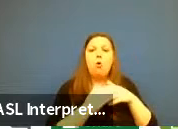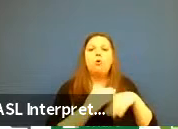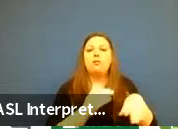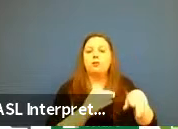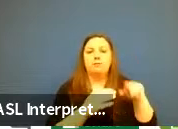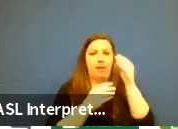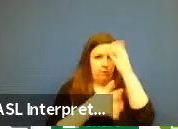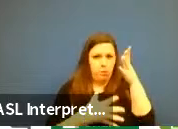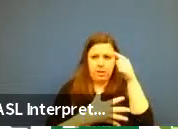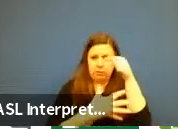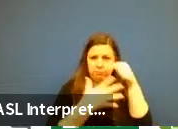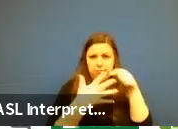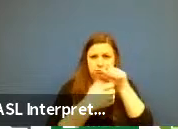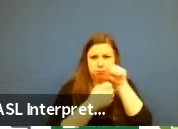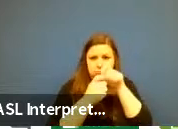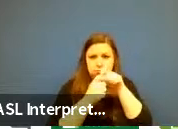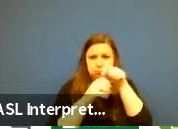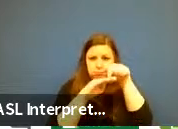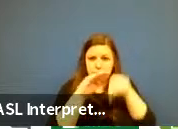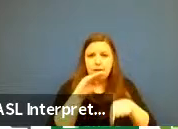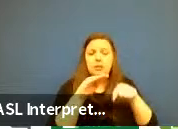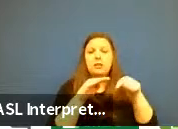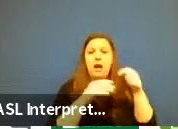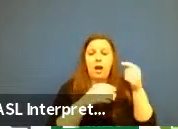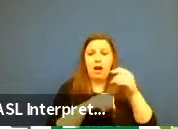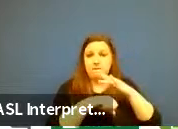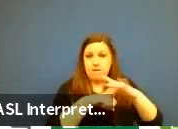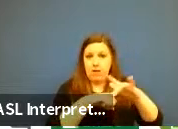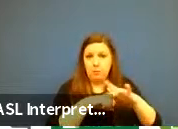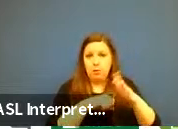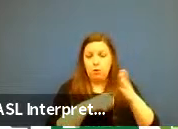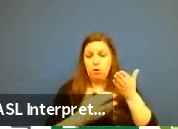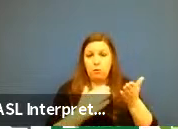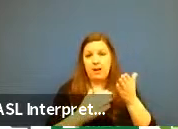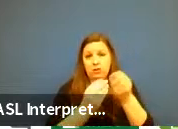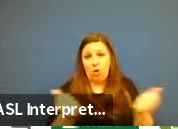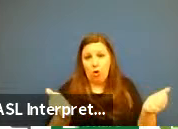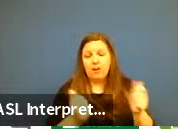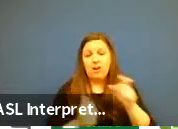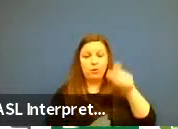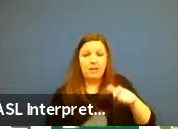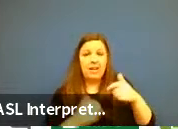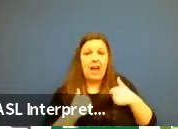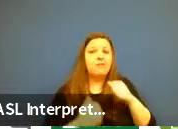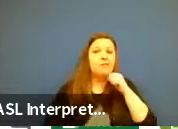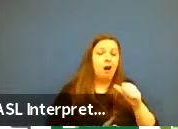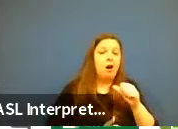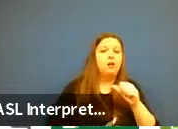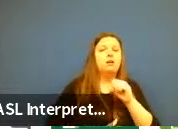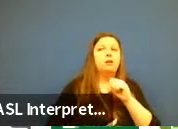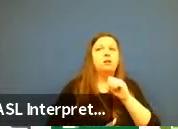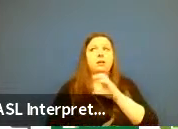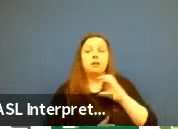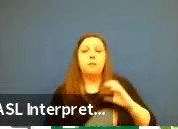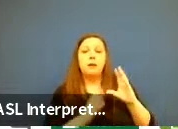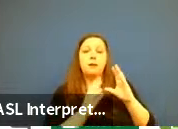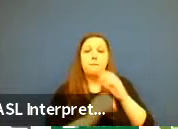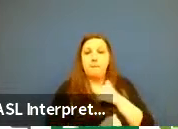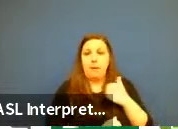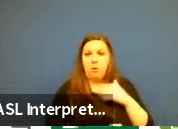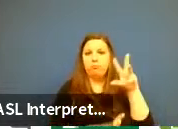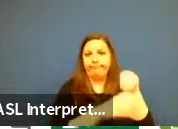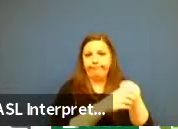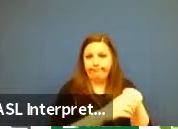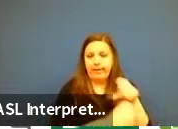we might solve this and not have to have non-committee members participating in the committee meetings.